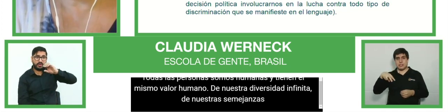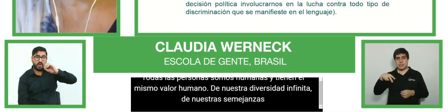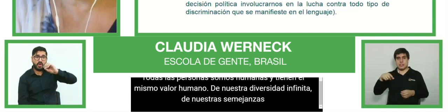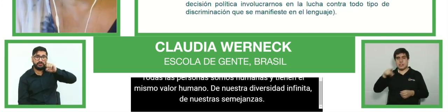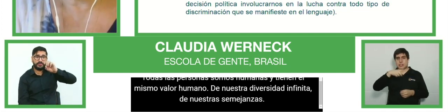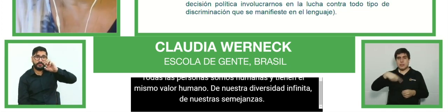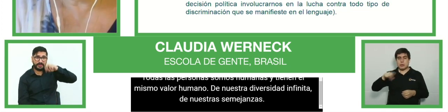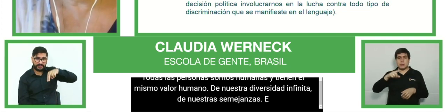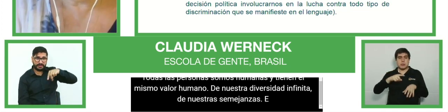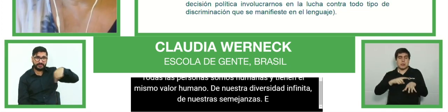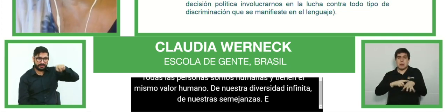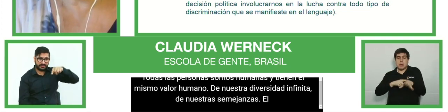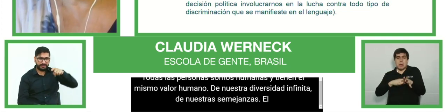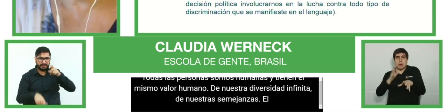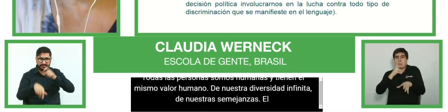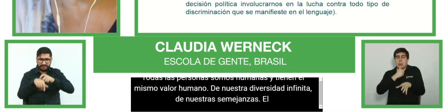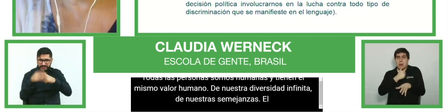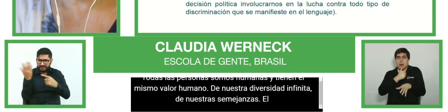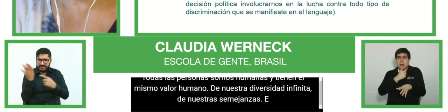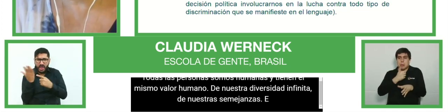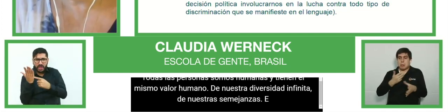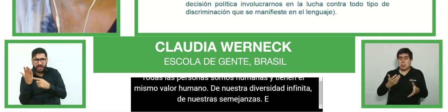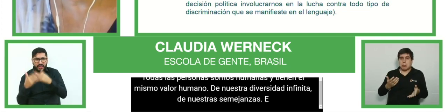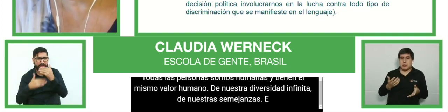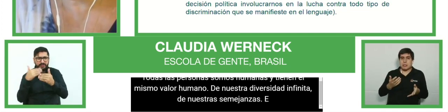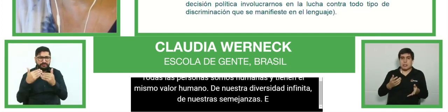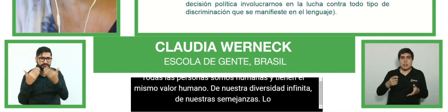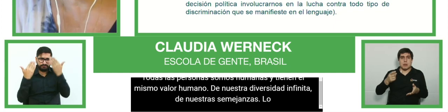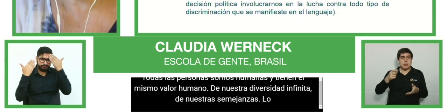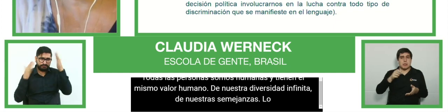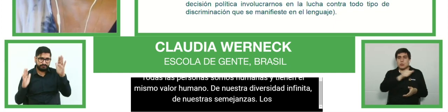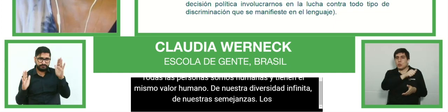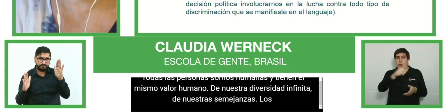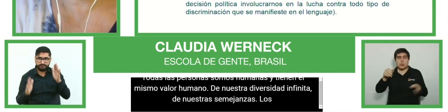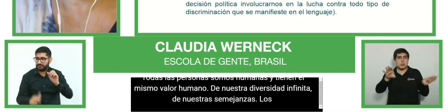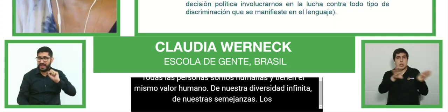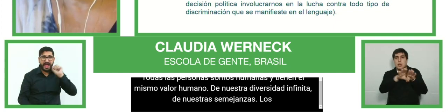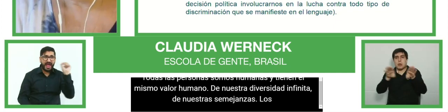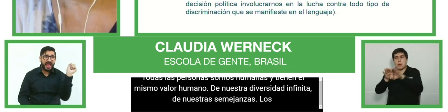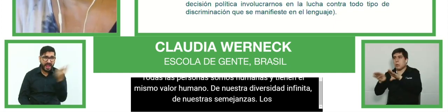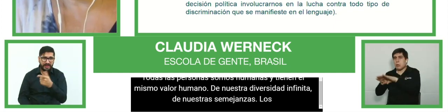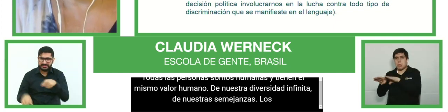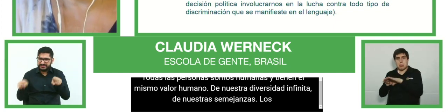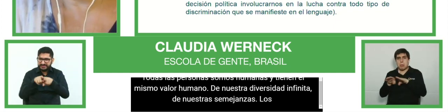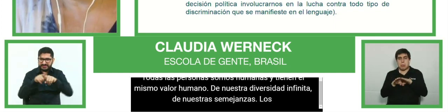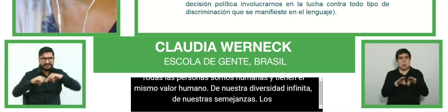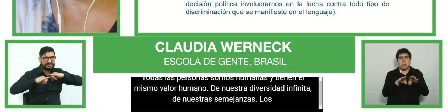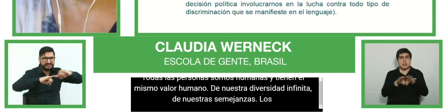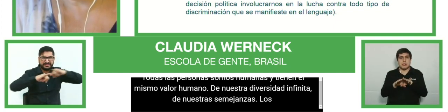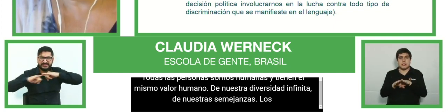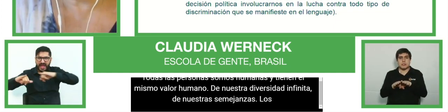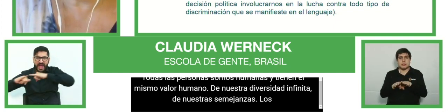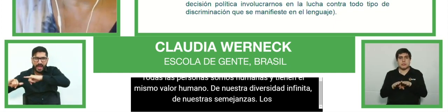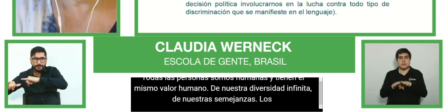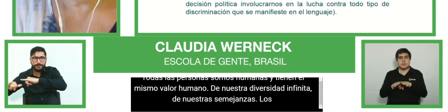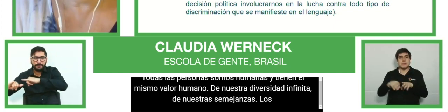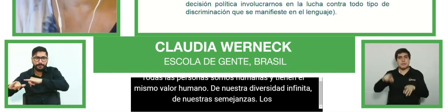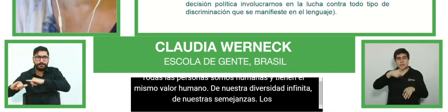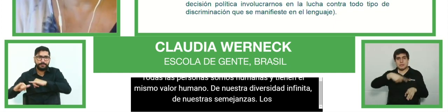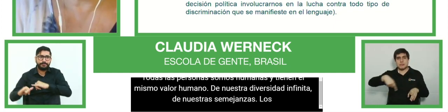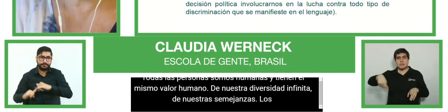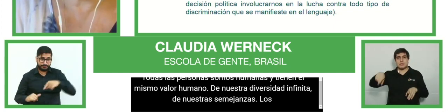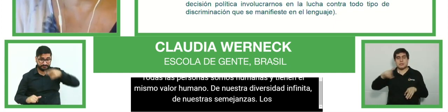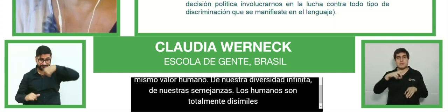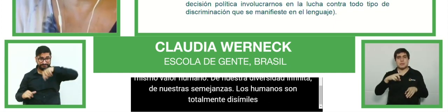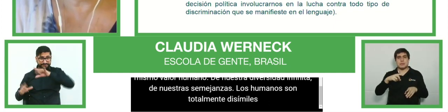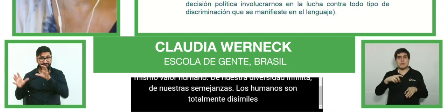Human beings are completely different between themselves. It's a manifestation, non-binary by nature.